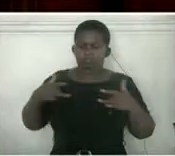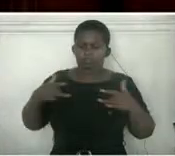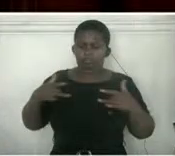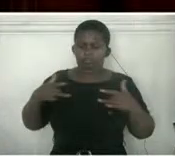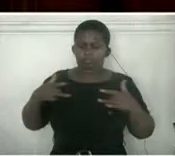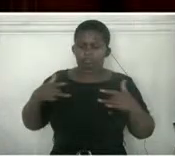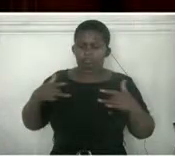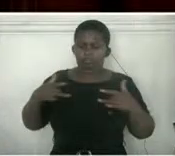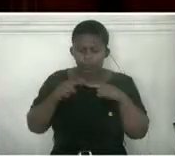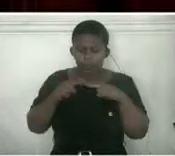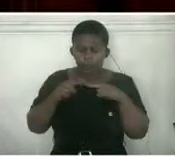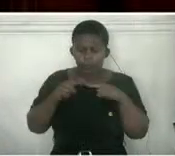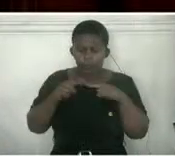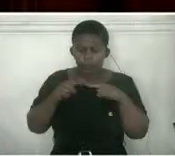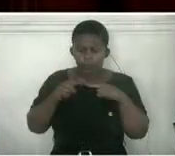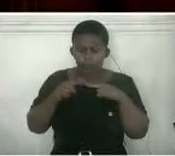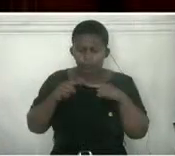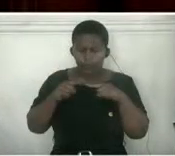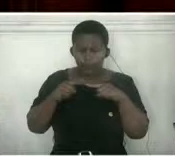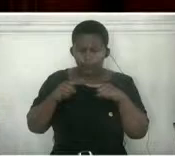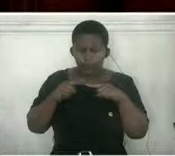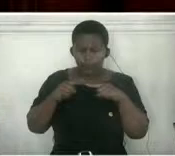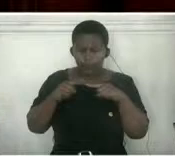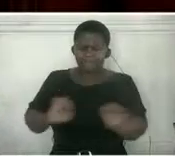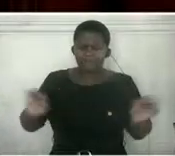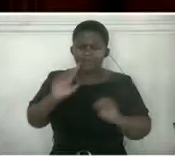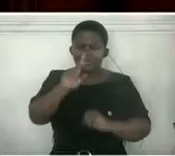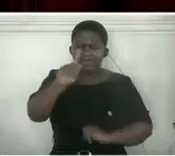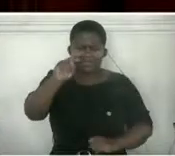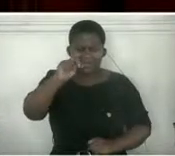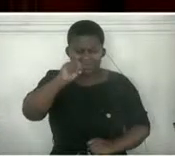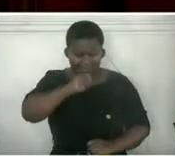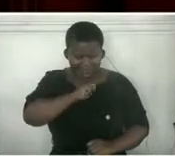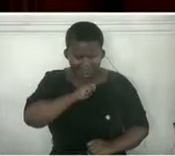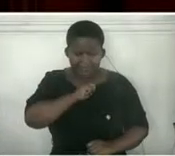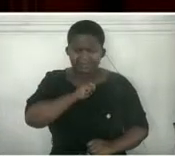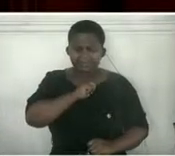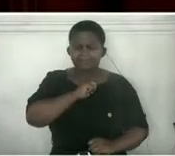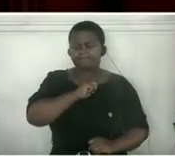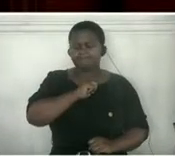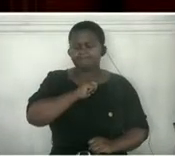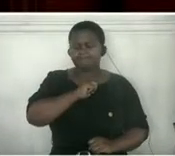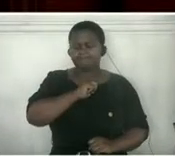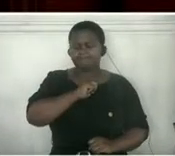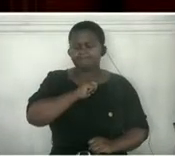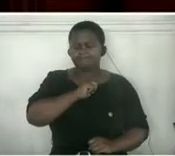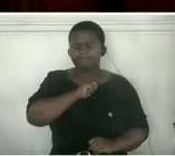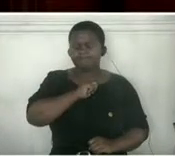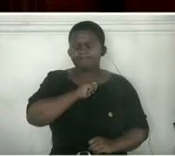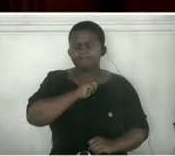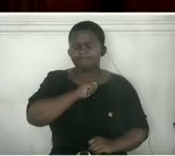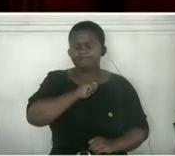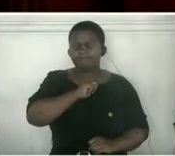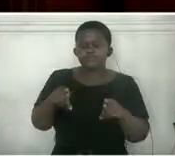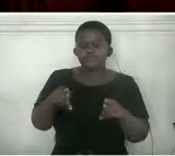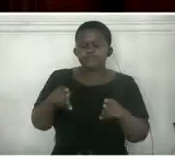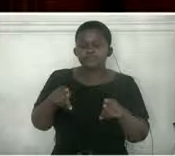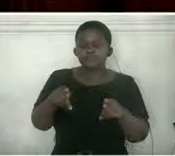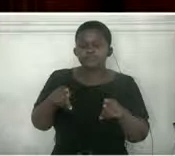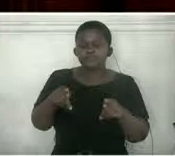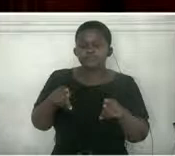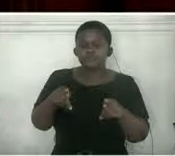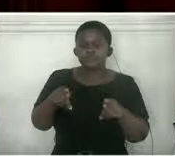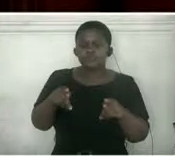hail peace and freedom, KwaZulu-Natal remains alive with endless possibilities. Amazing feats